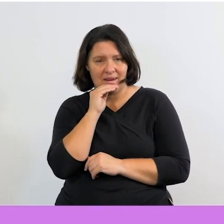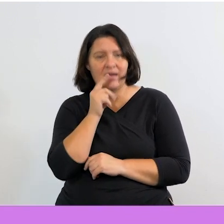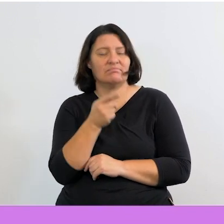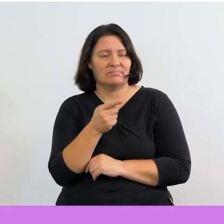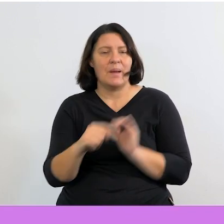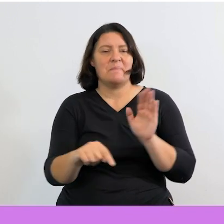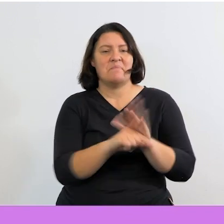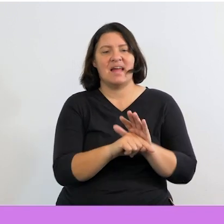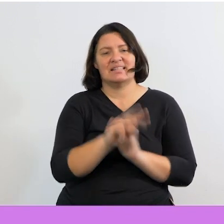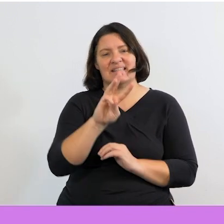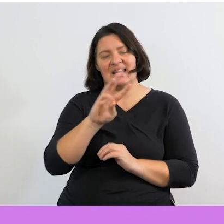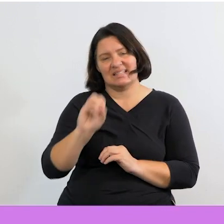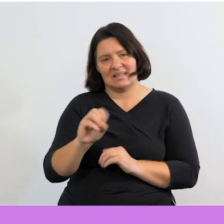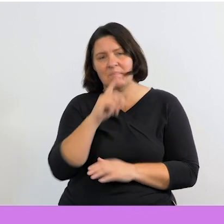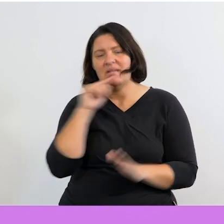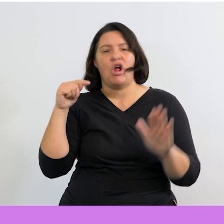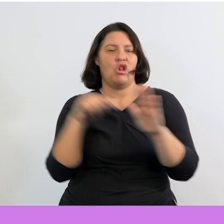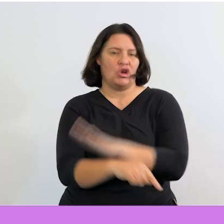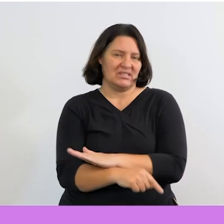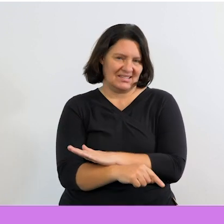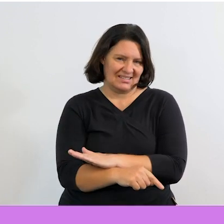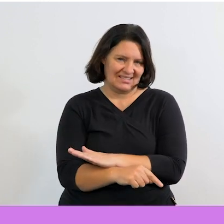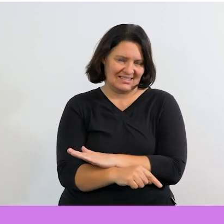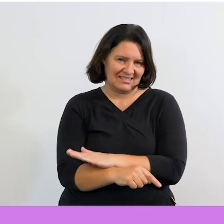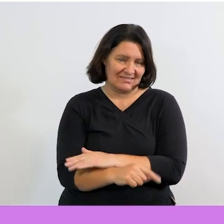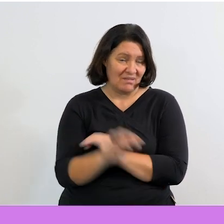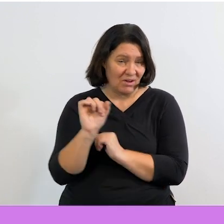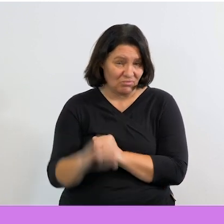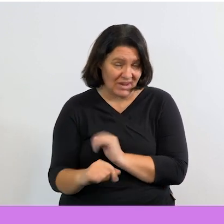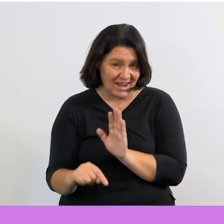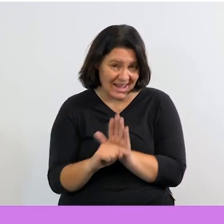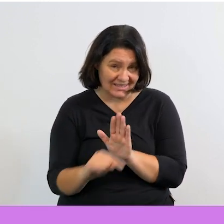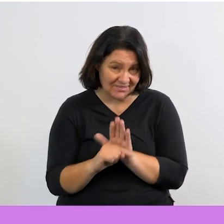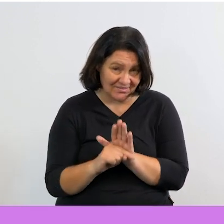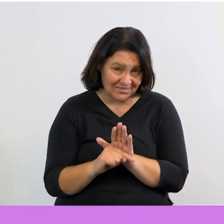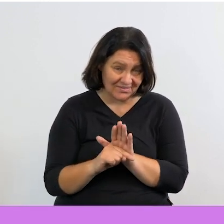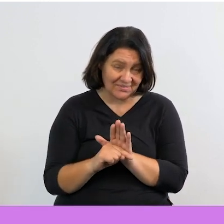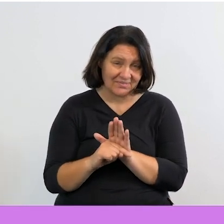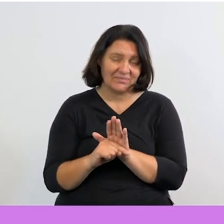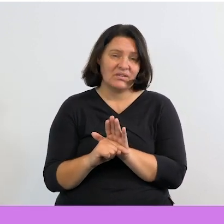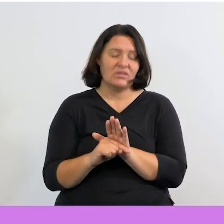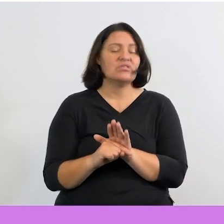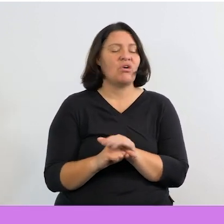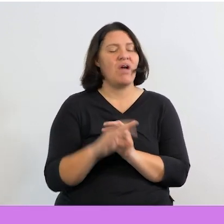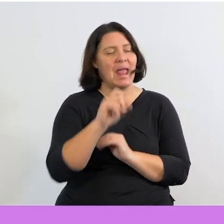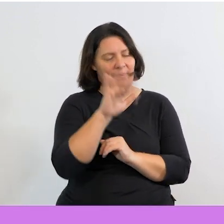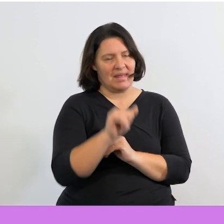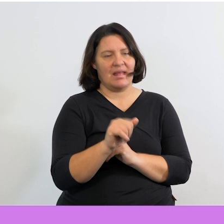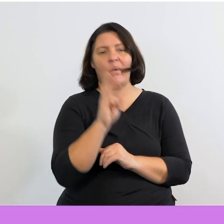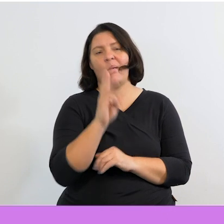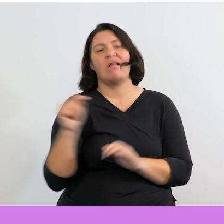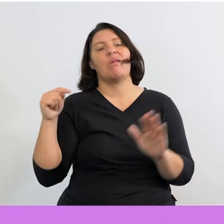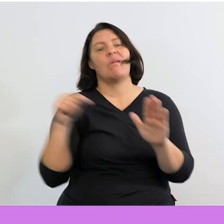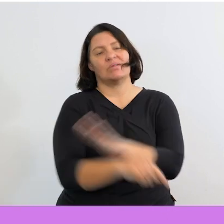see this will give us minus 90 rand, which is a negative answer. We agree on that. So in this case, Amy